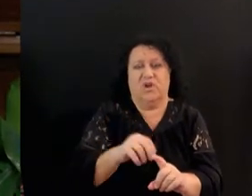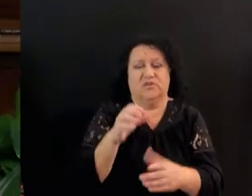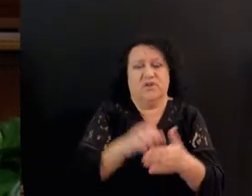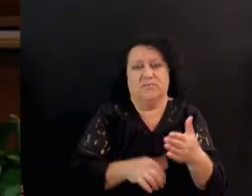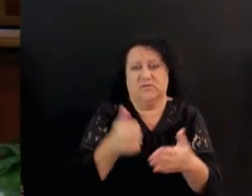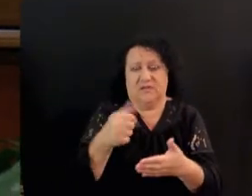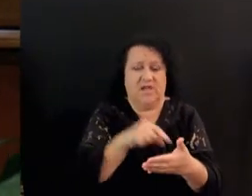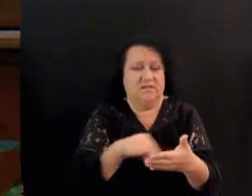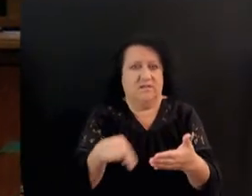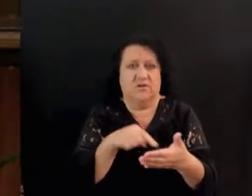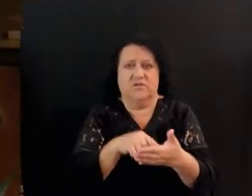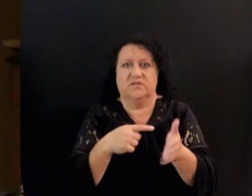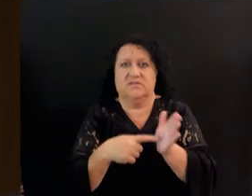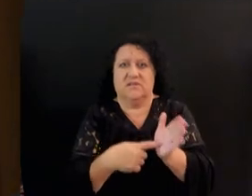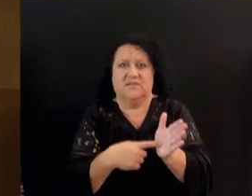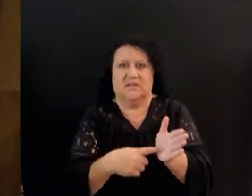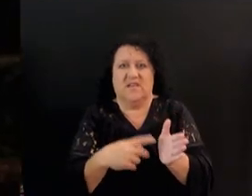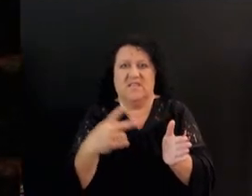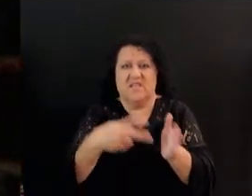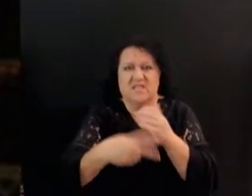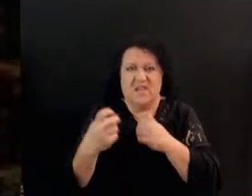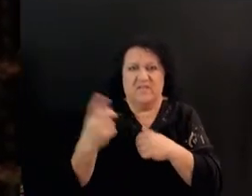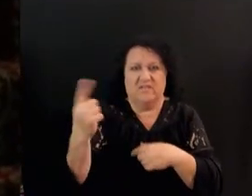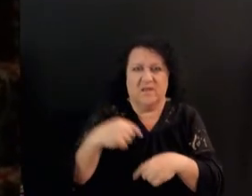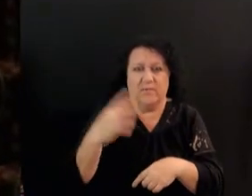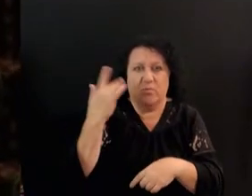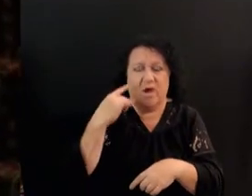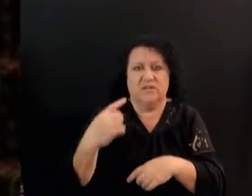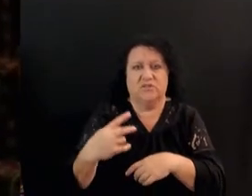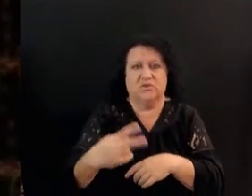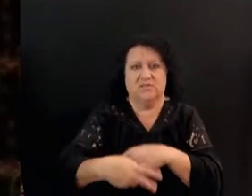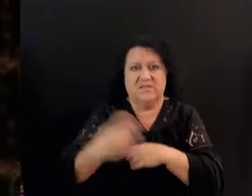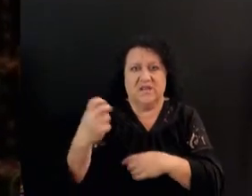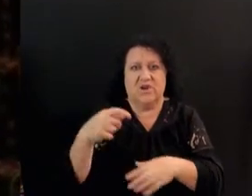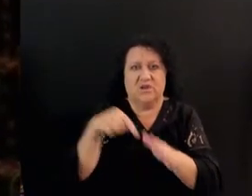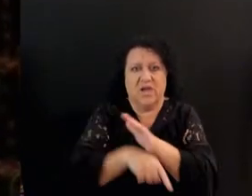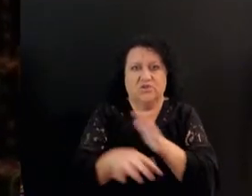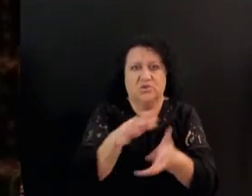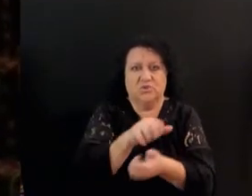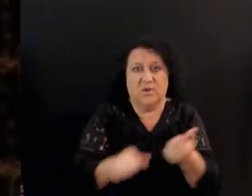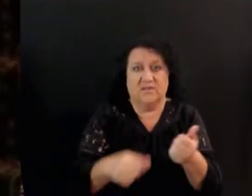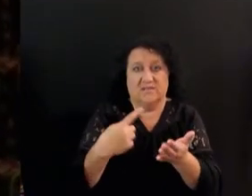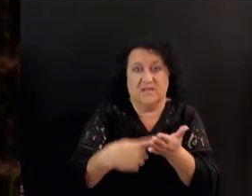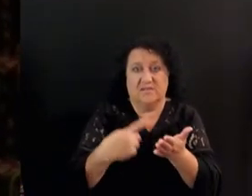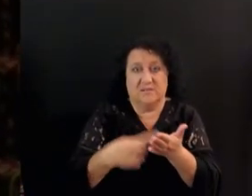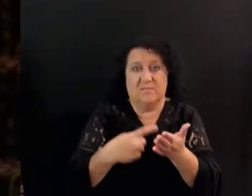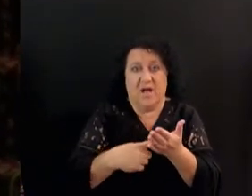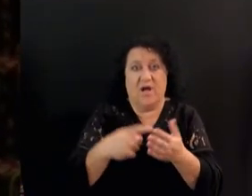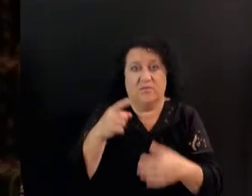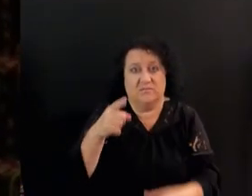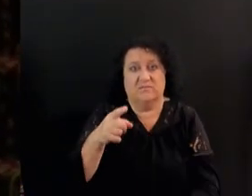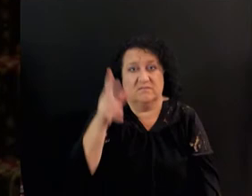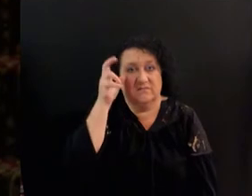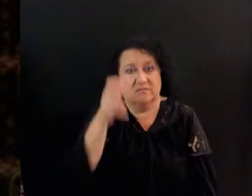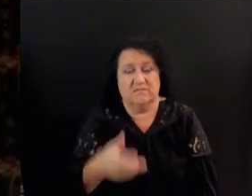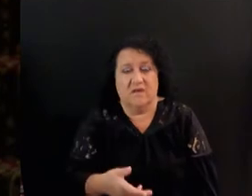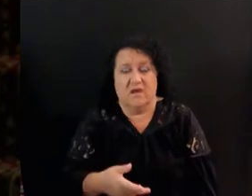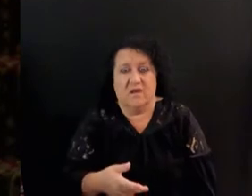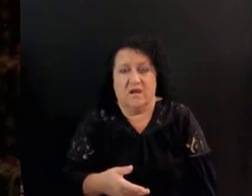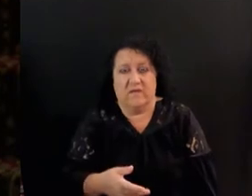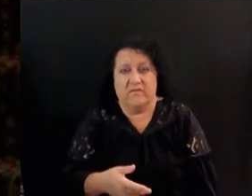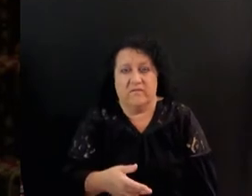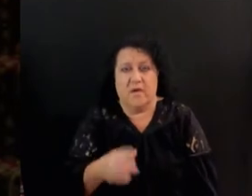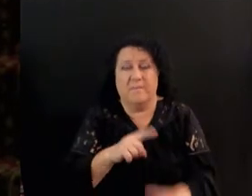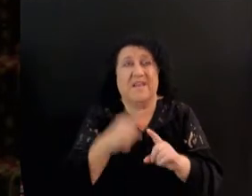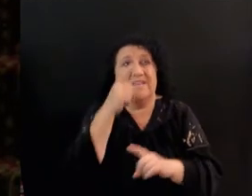But he is the good shepherd. He is the good shepherd. He restores life to his